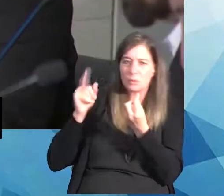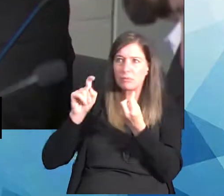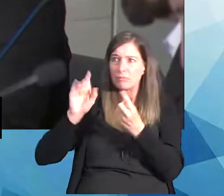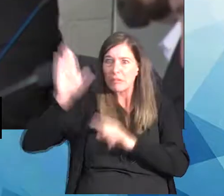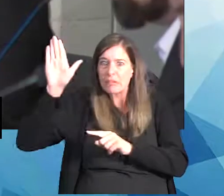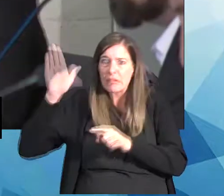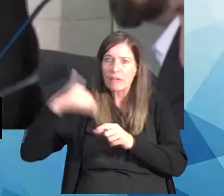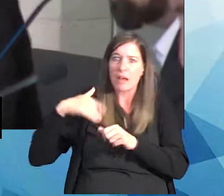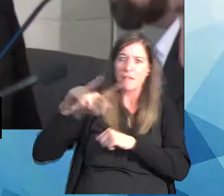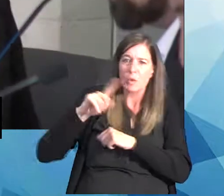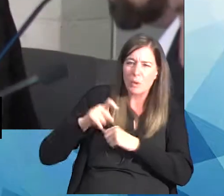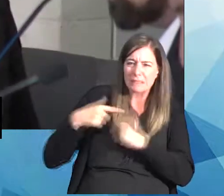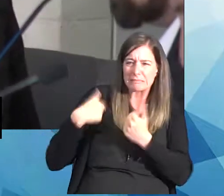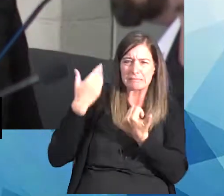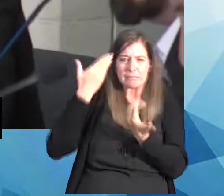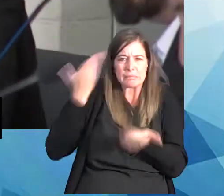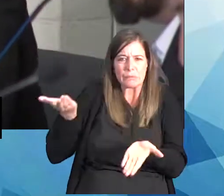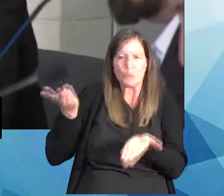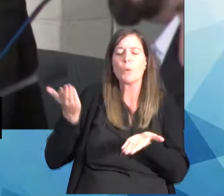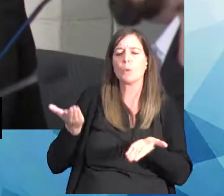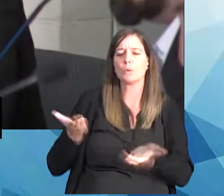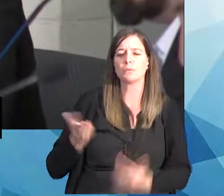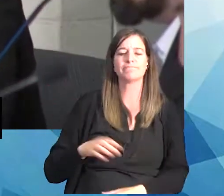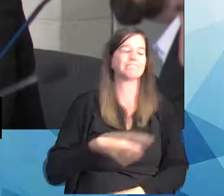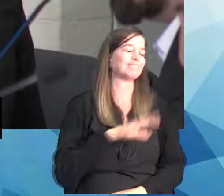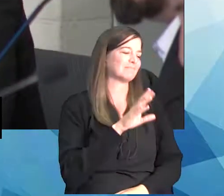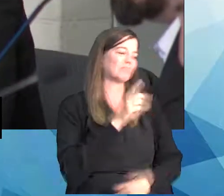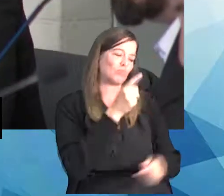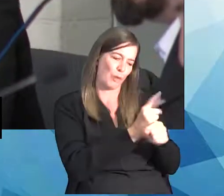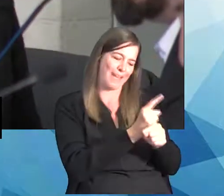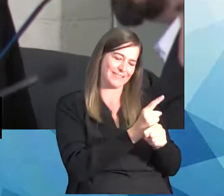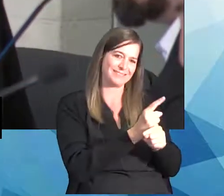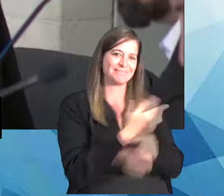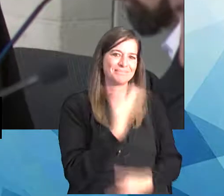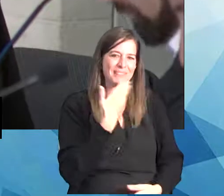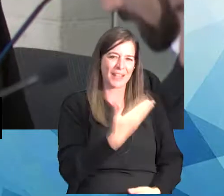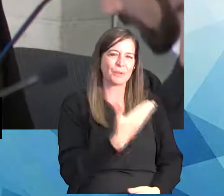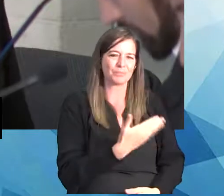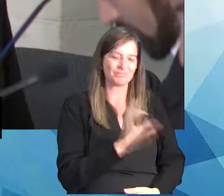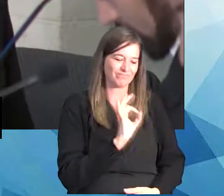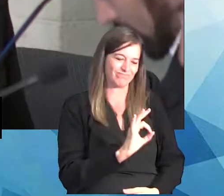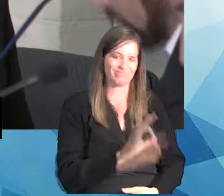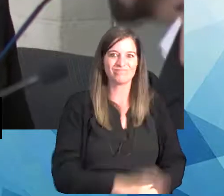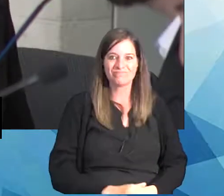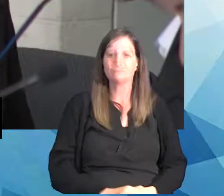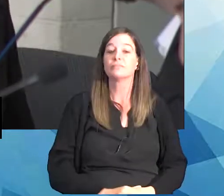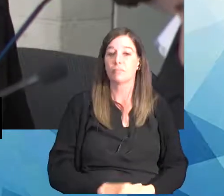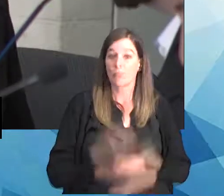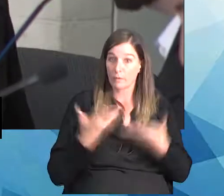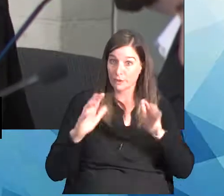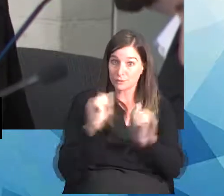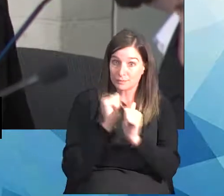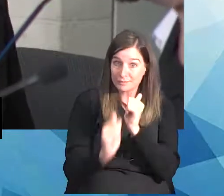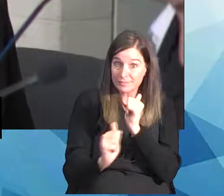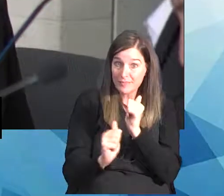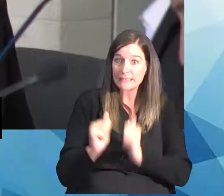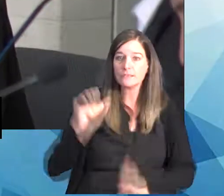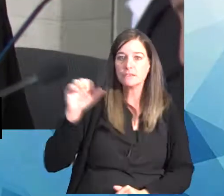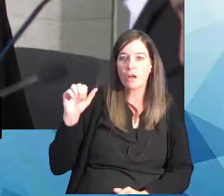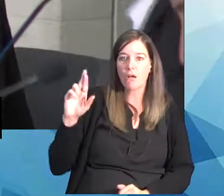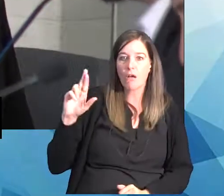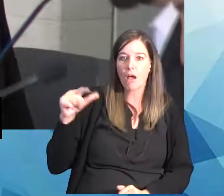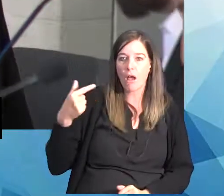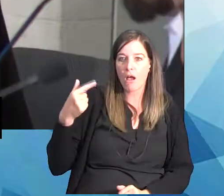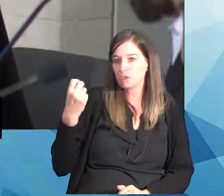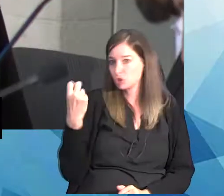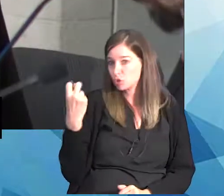Exactly. Thank you. Okay, thank you. All right, so that motion has passed. So August 12th will be our meeting. It'll